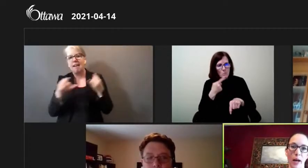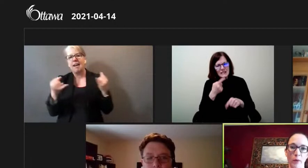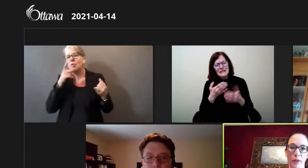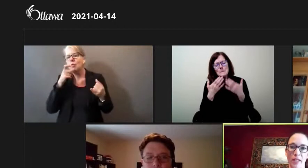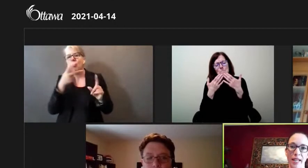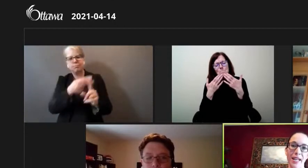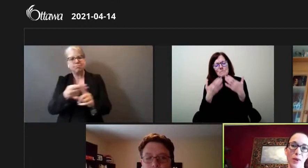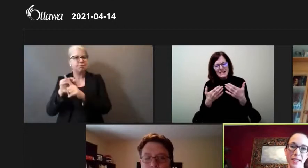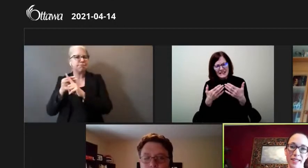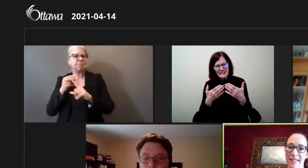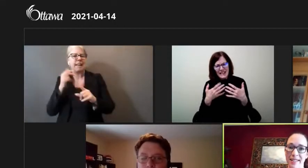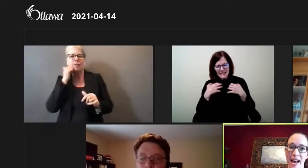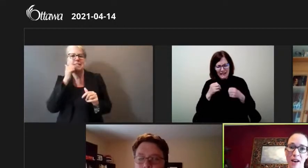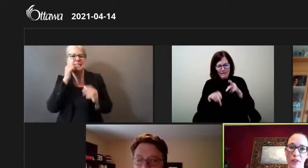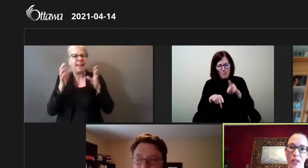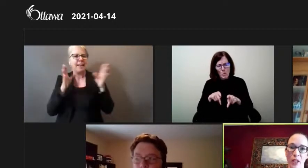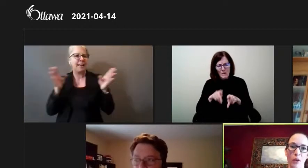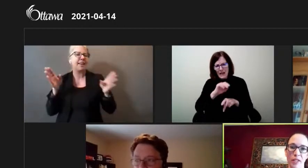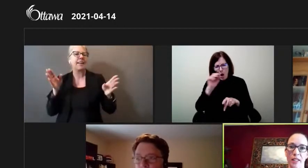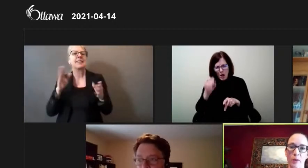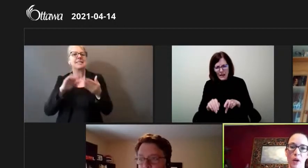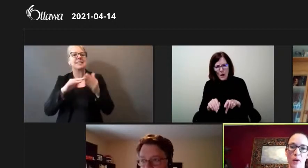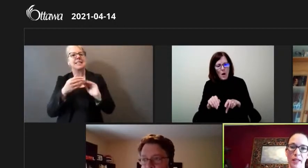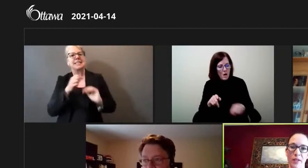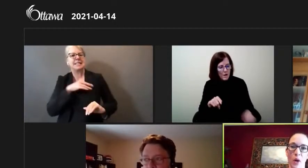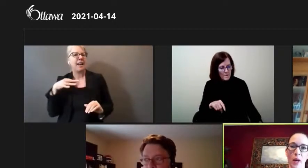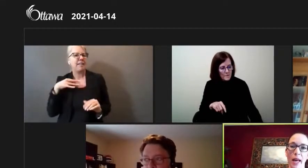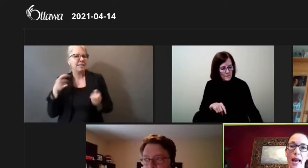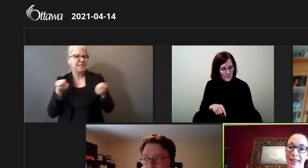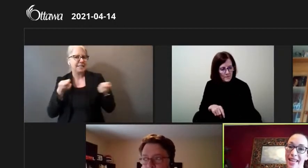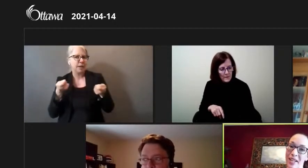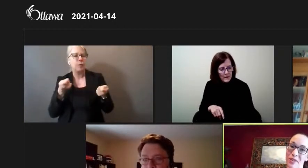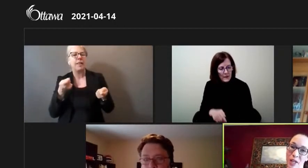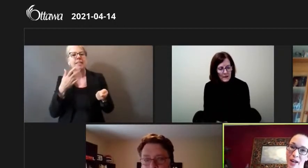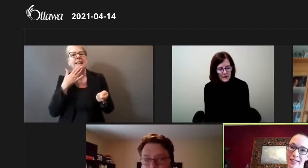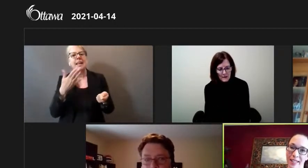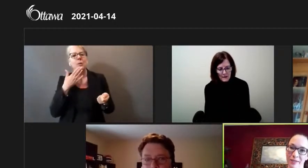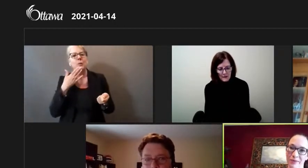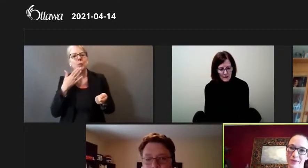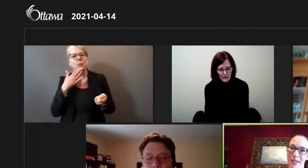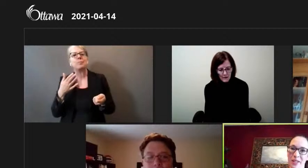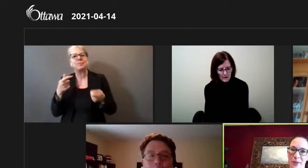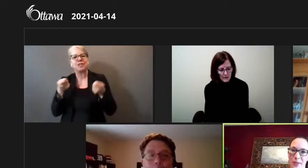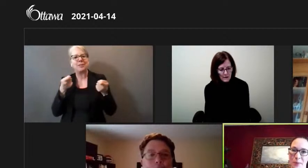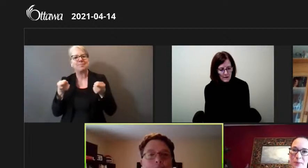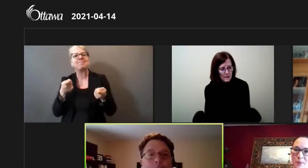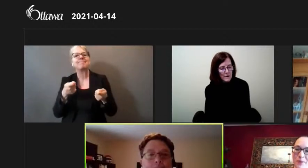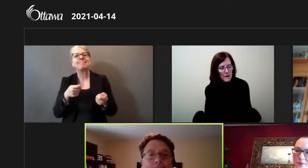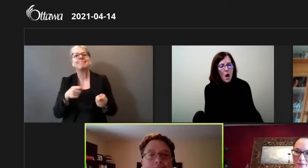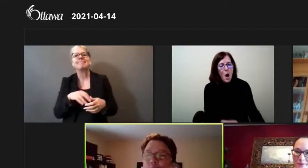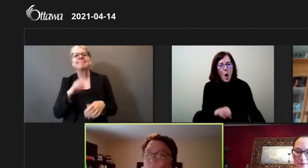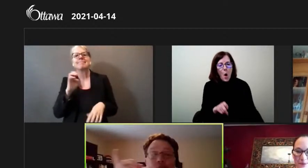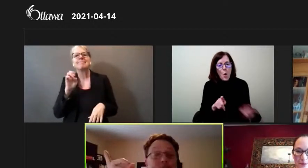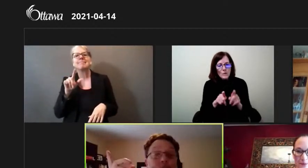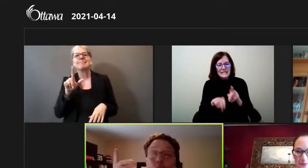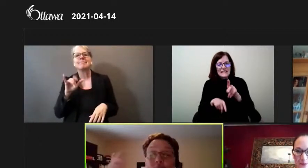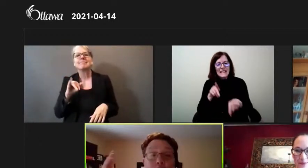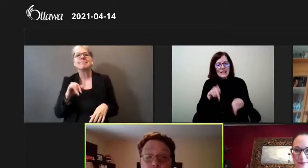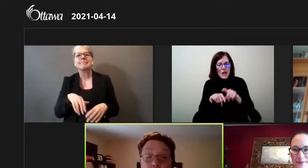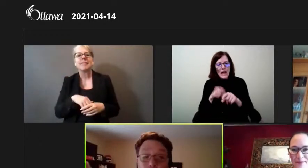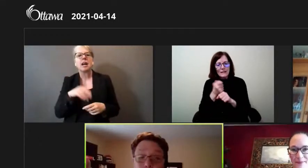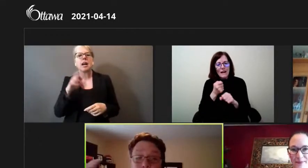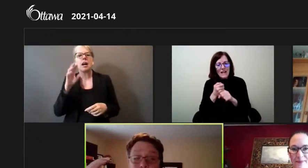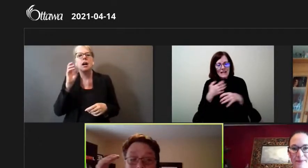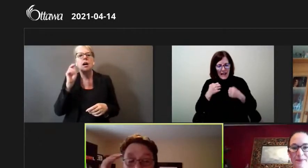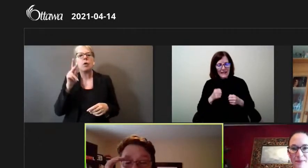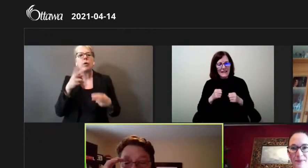are out there every day, as well as city staff who are dealing with all this. So, and thank you, Chair Egli, as well too. And just a quick